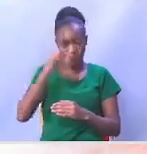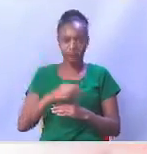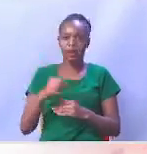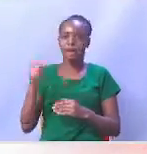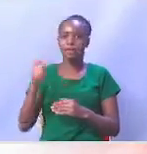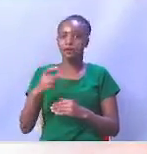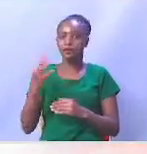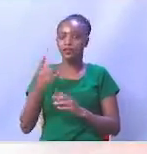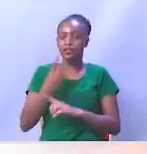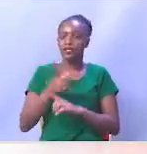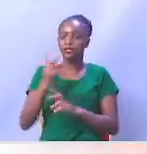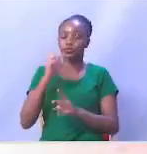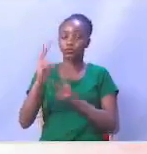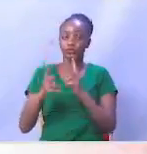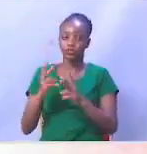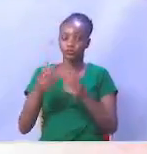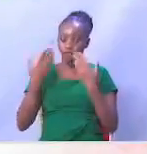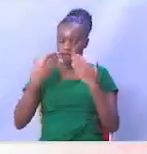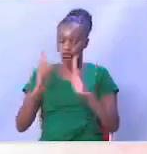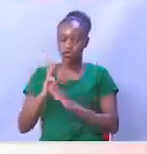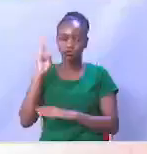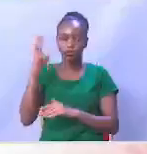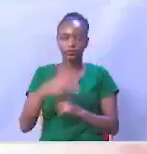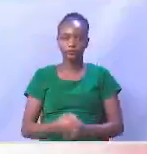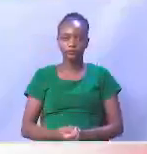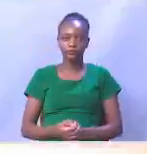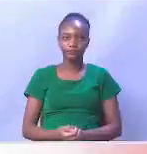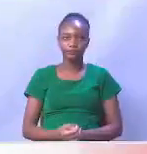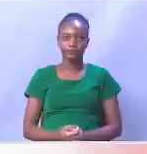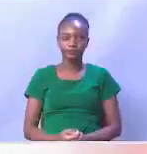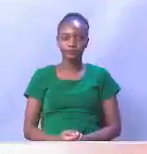2022. Patronila Goren for TV 47. Well,